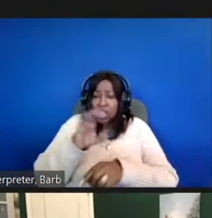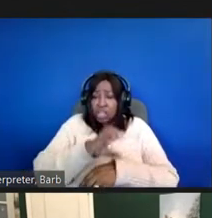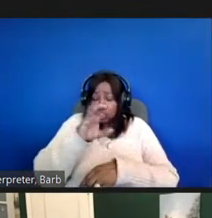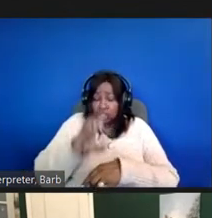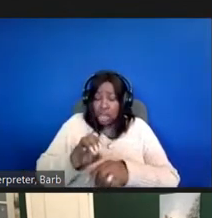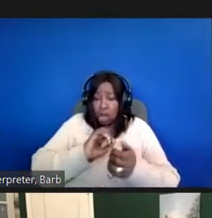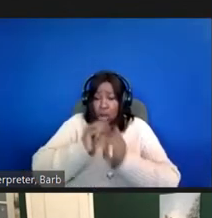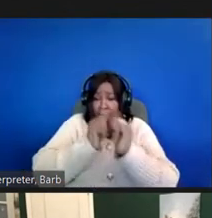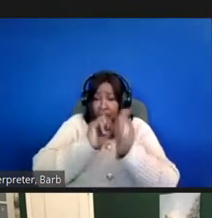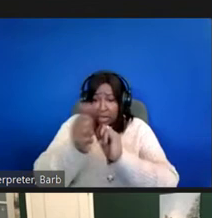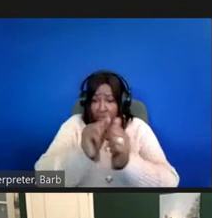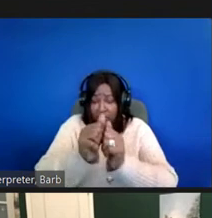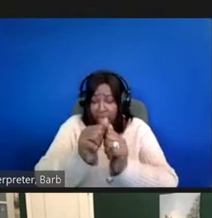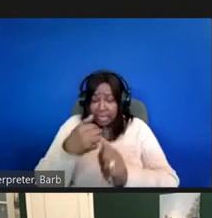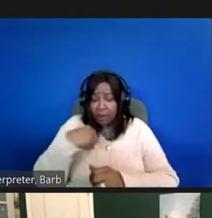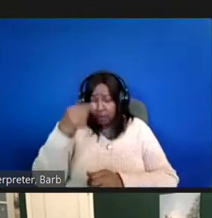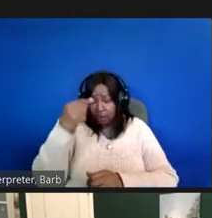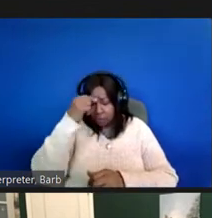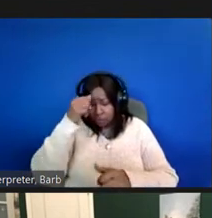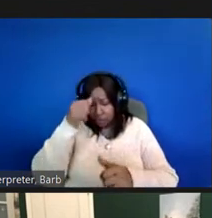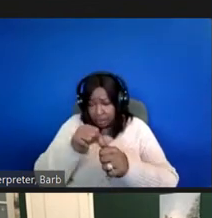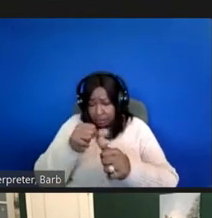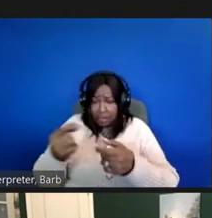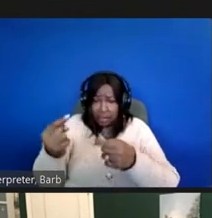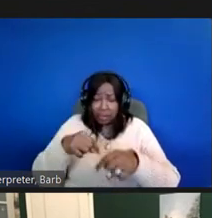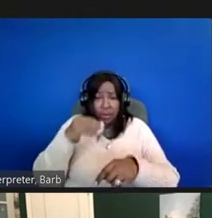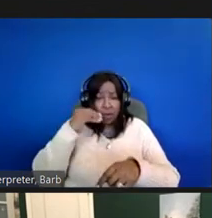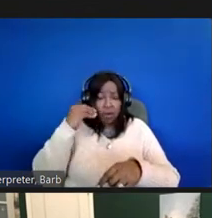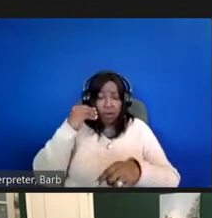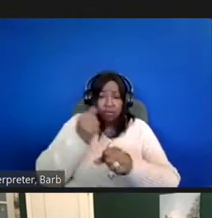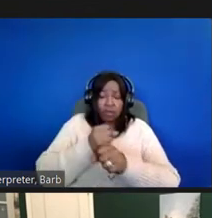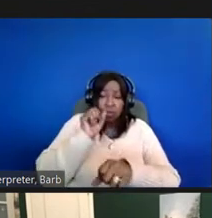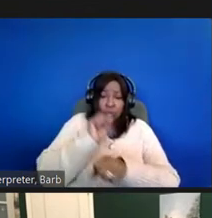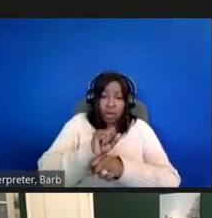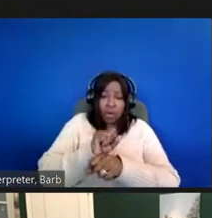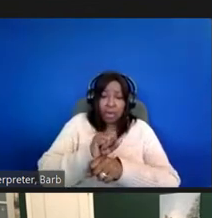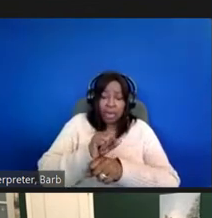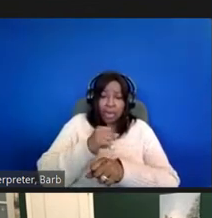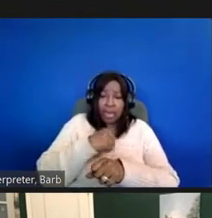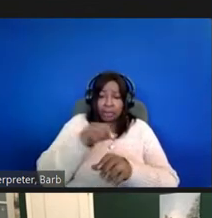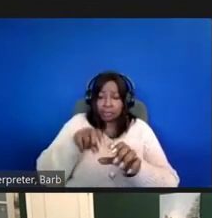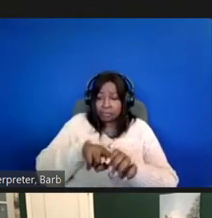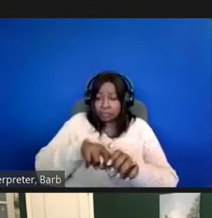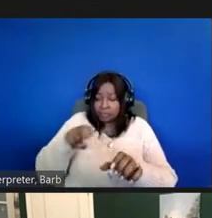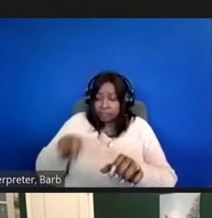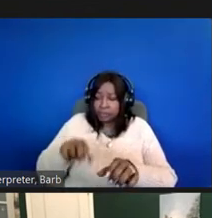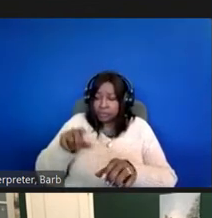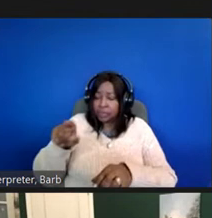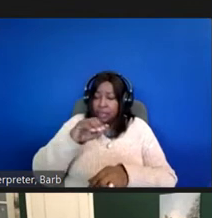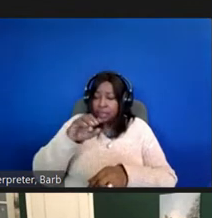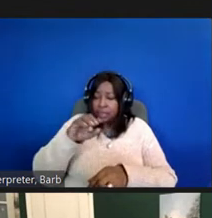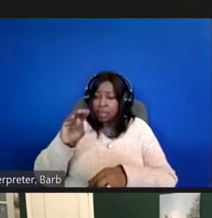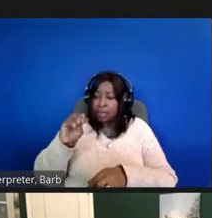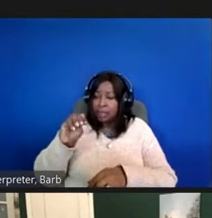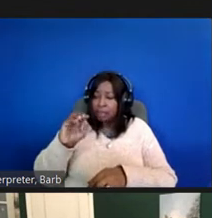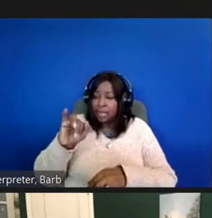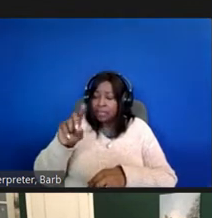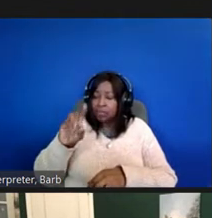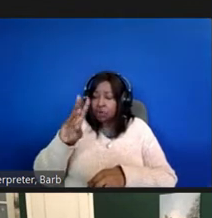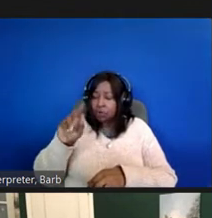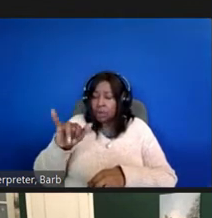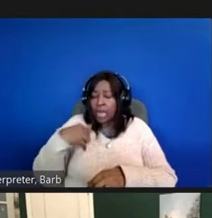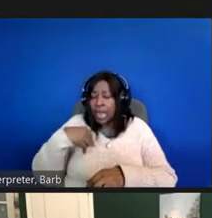remember coming home from work I get off at Midway. I remember staying at the station for 2 hours,